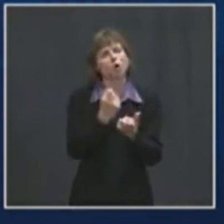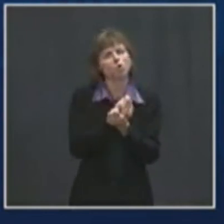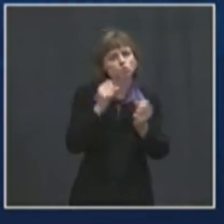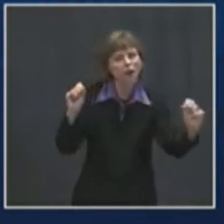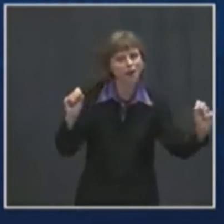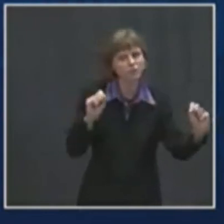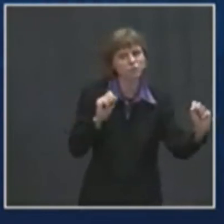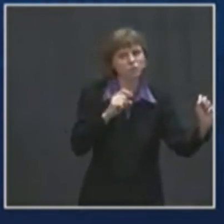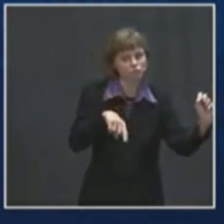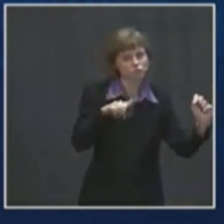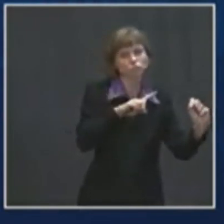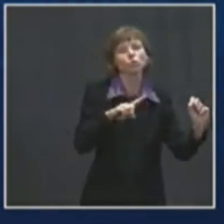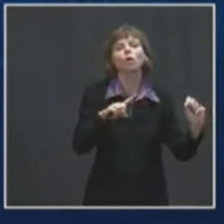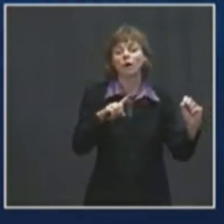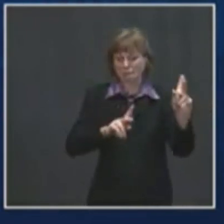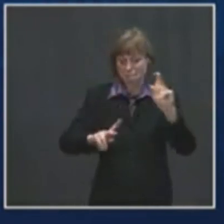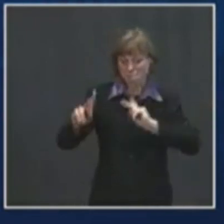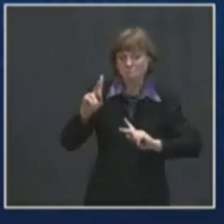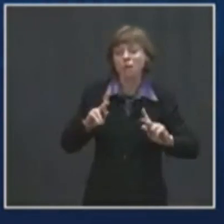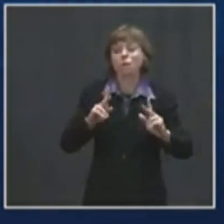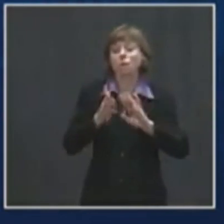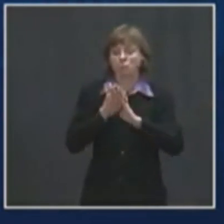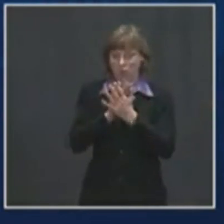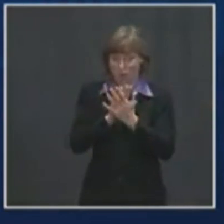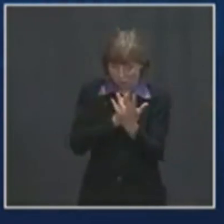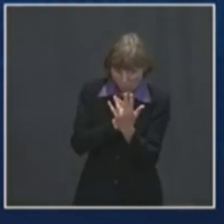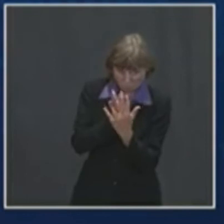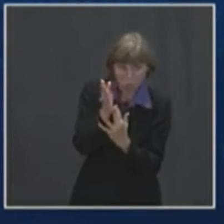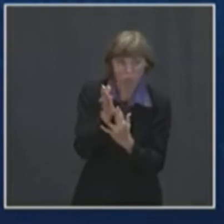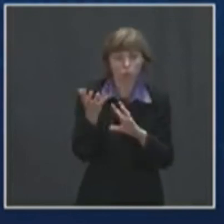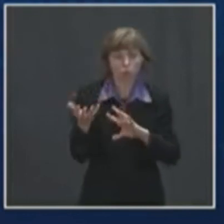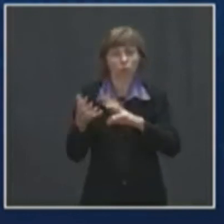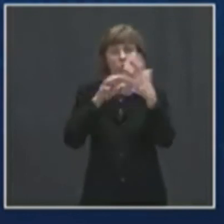the economy to the other side of the crisis, pursue the recovery, the Building